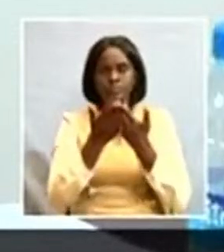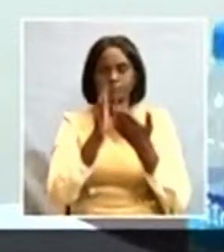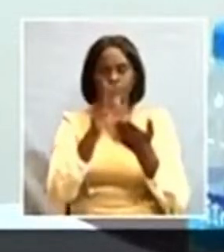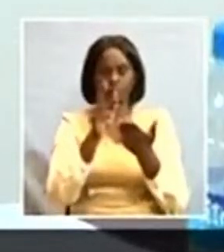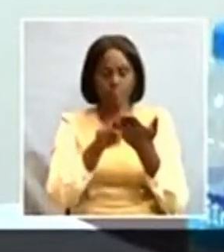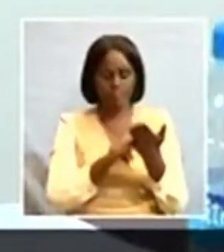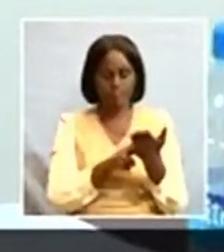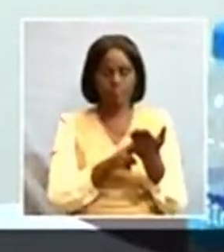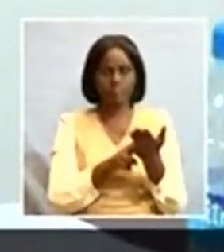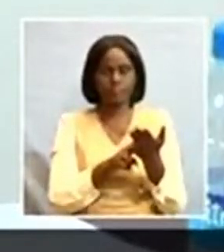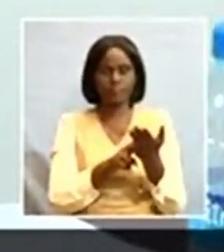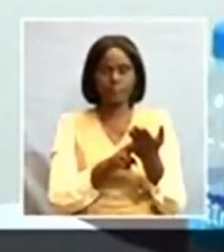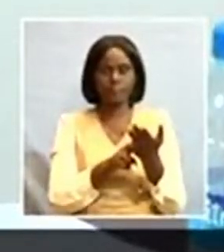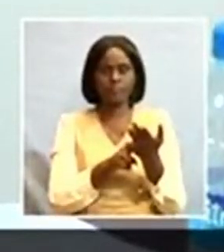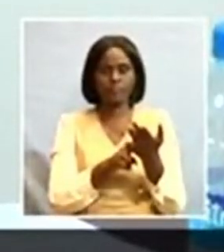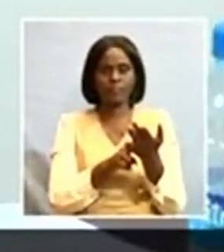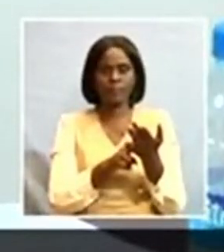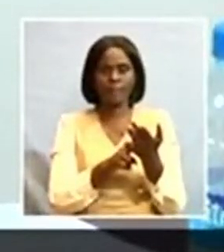report.